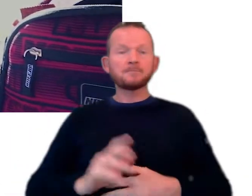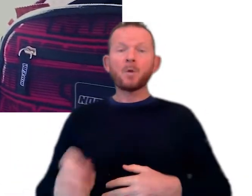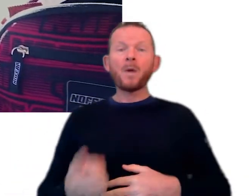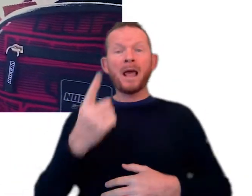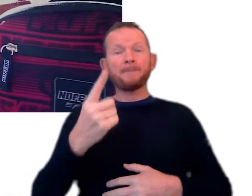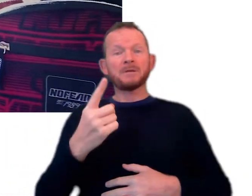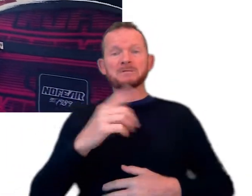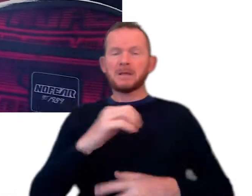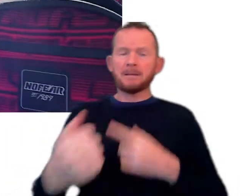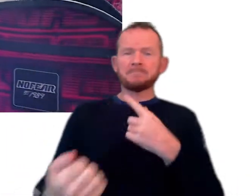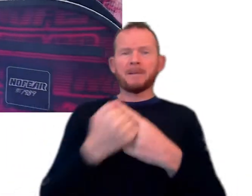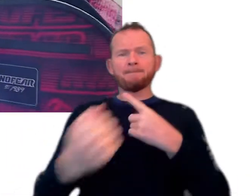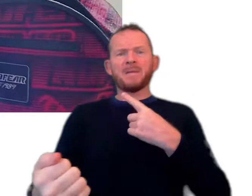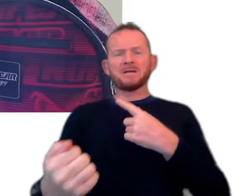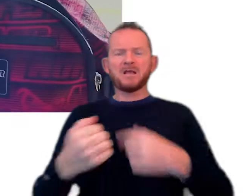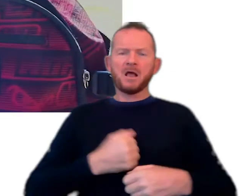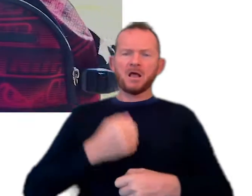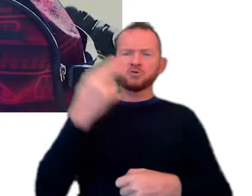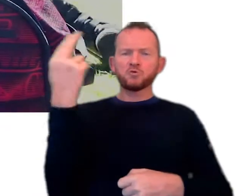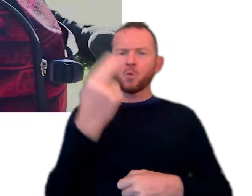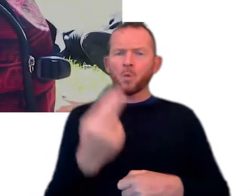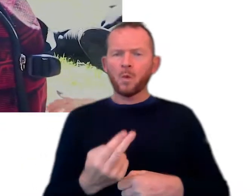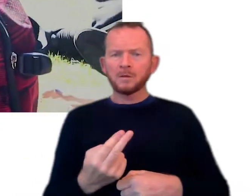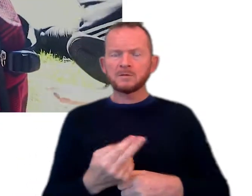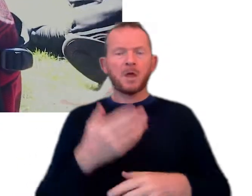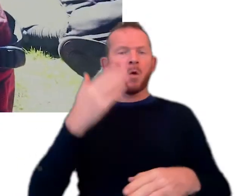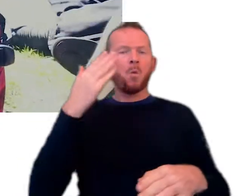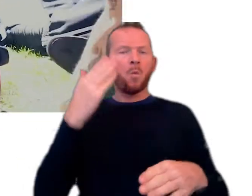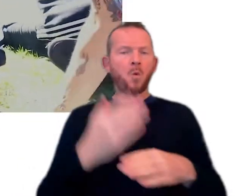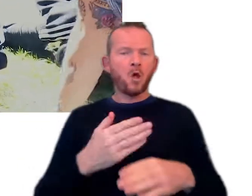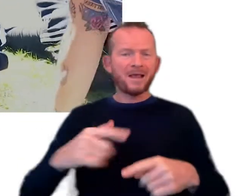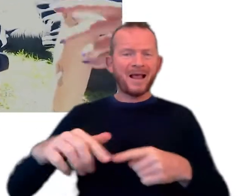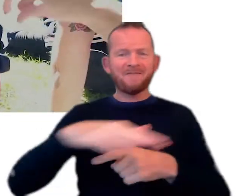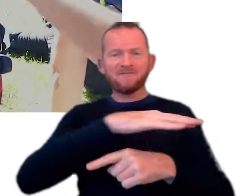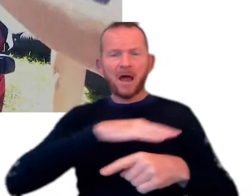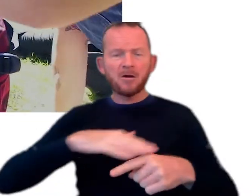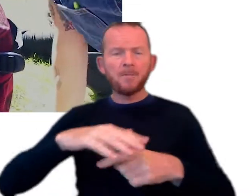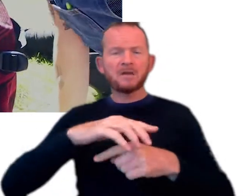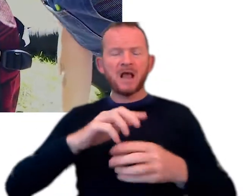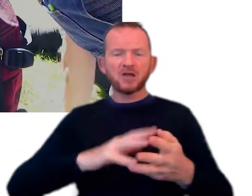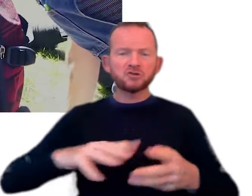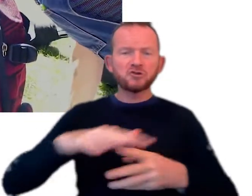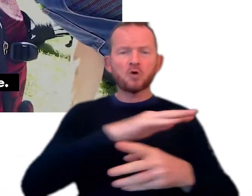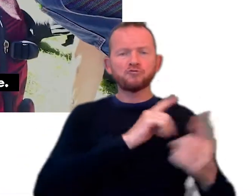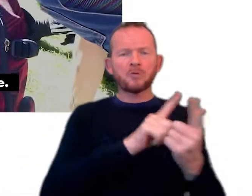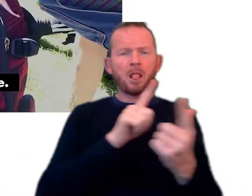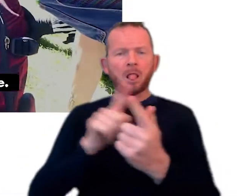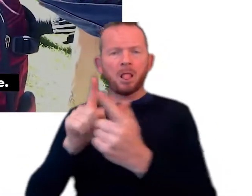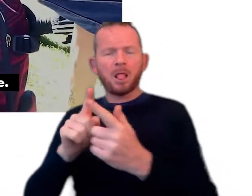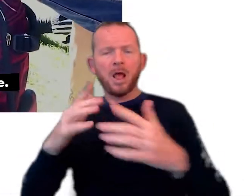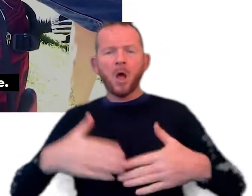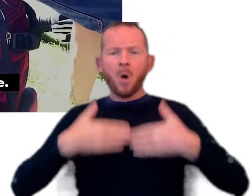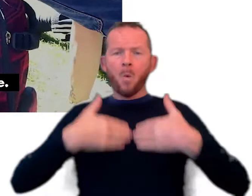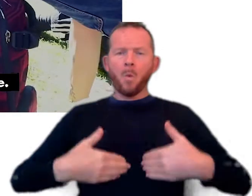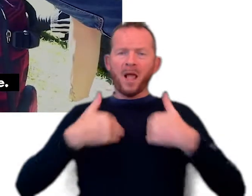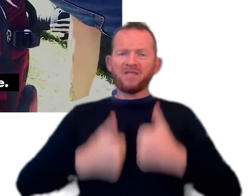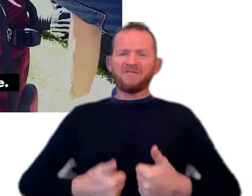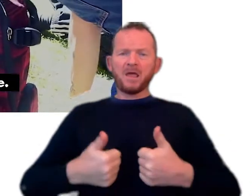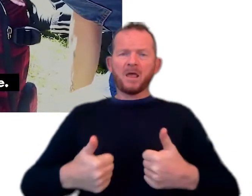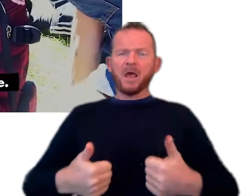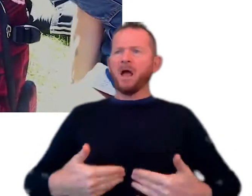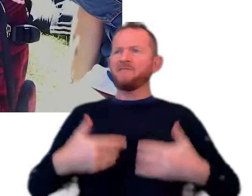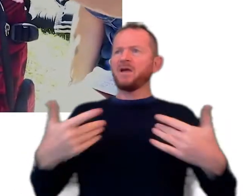impact on our schools, on our working environments, on our social, on our welfare, and you just kind of feel like there's not a lot of